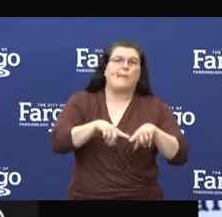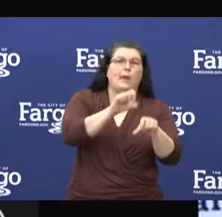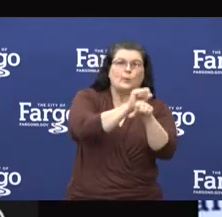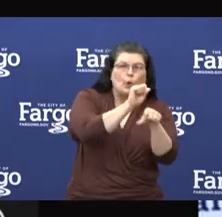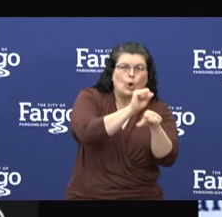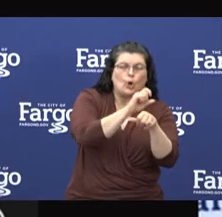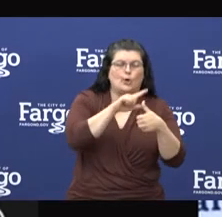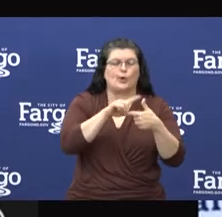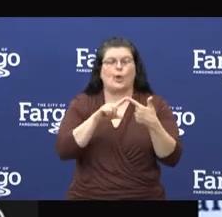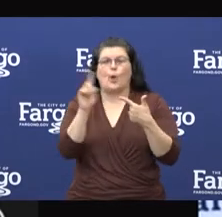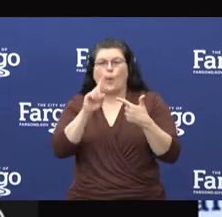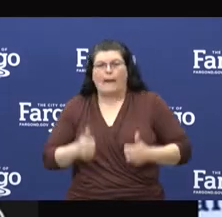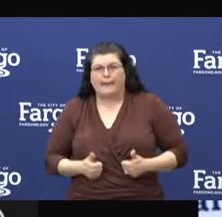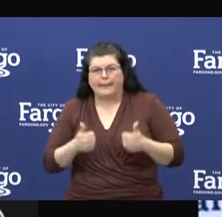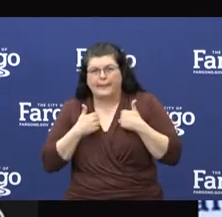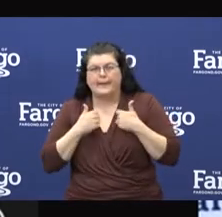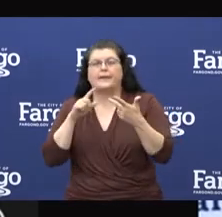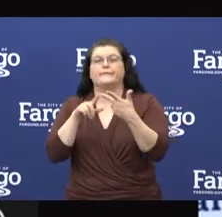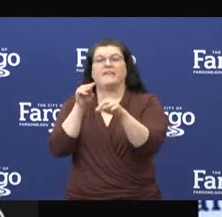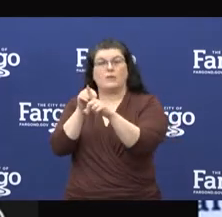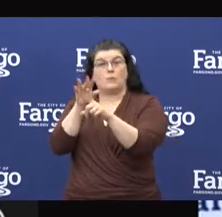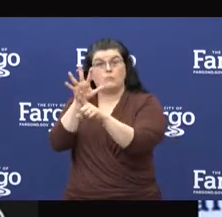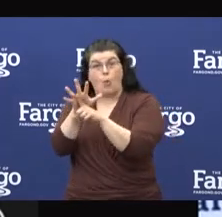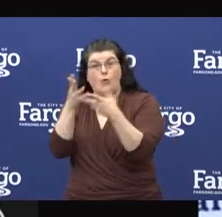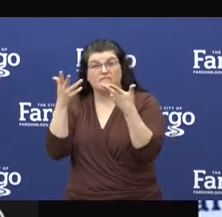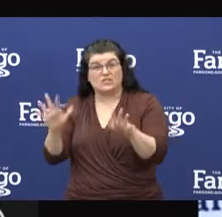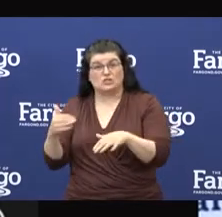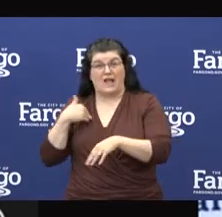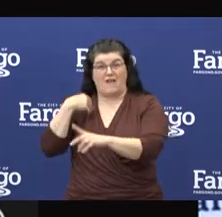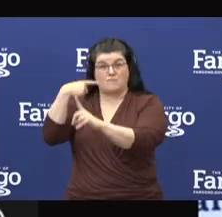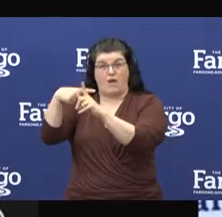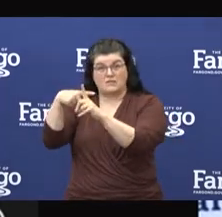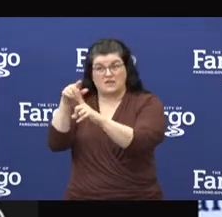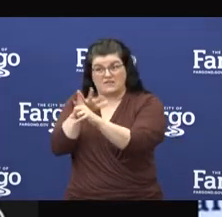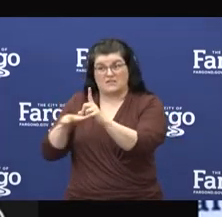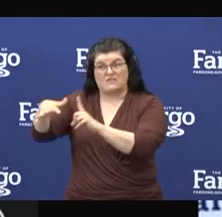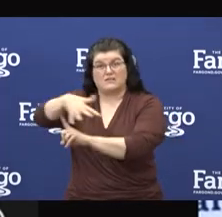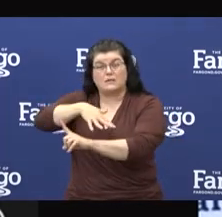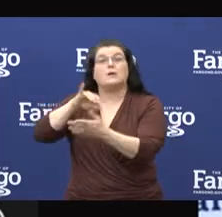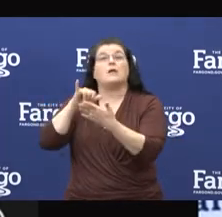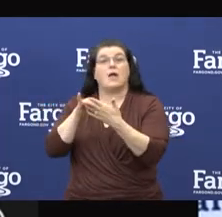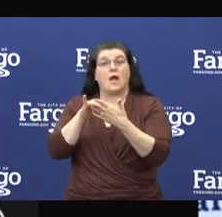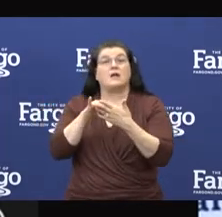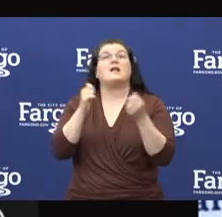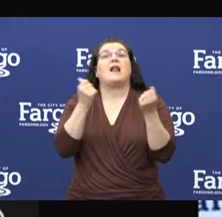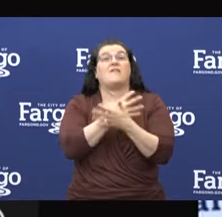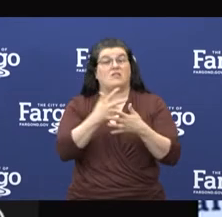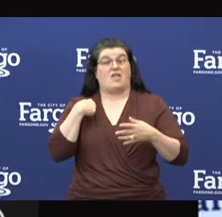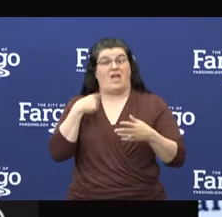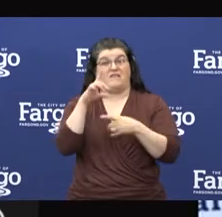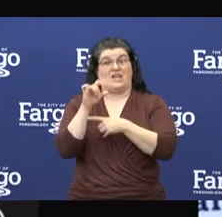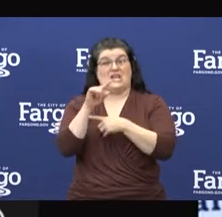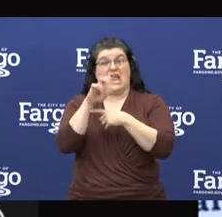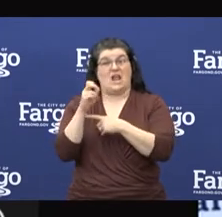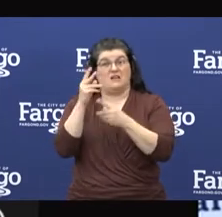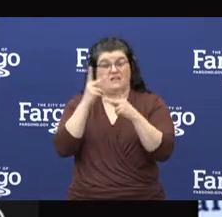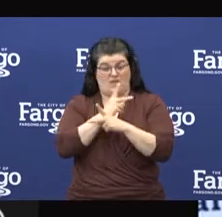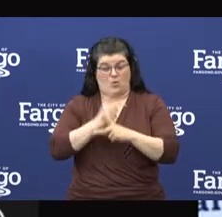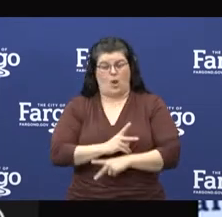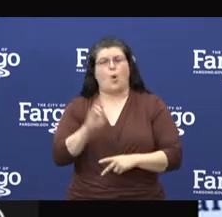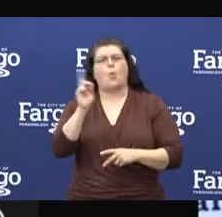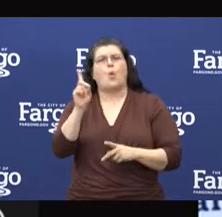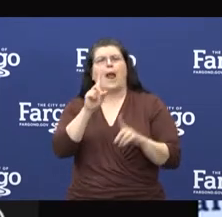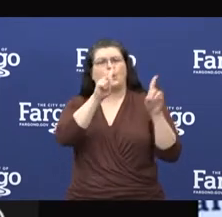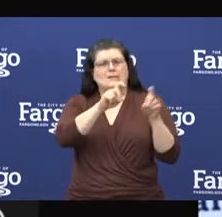living situation, or exposure to a positive case. This, in combination with epidemiology data, helps determine where to focus